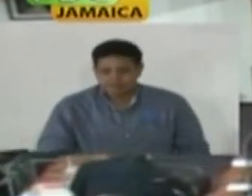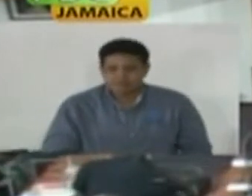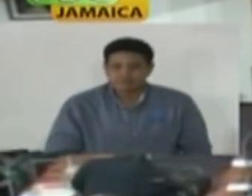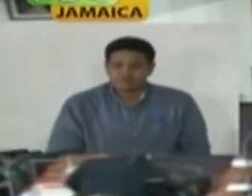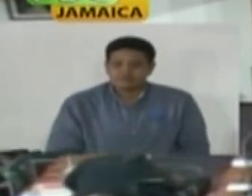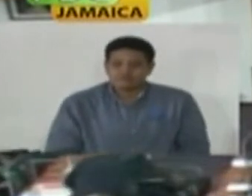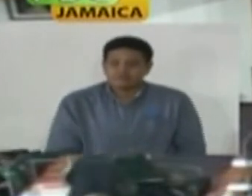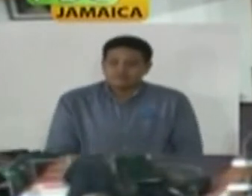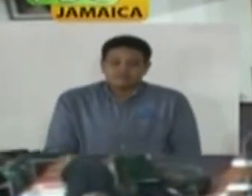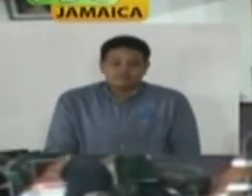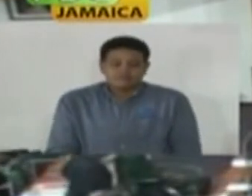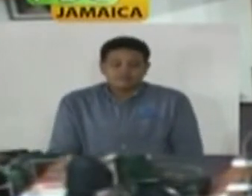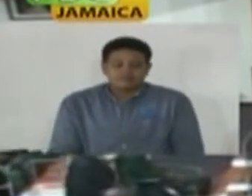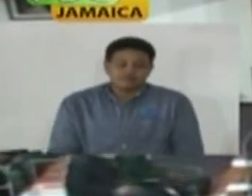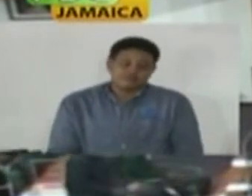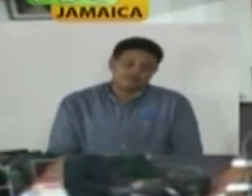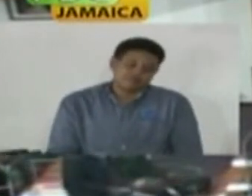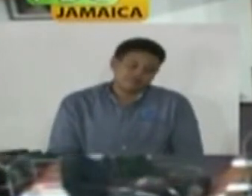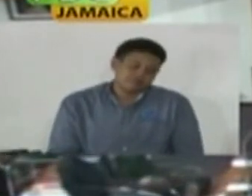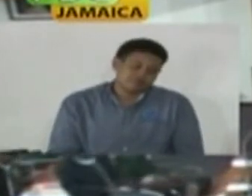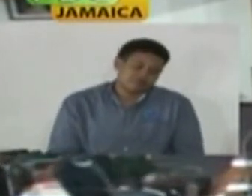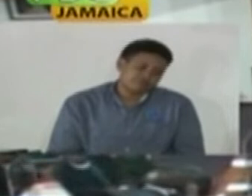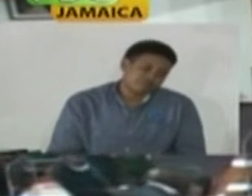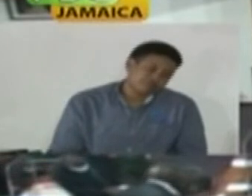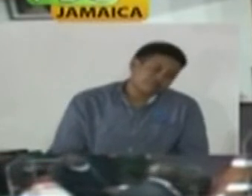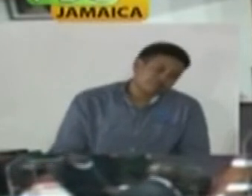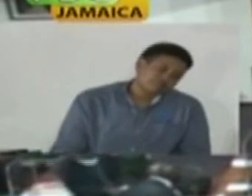Madam Speaker, is she ready?